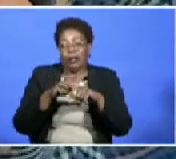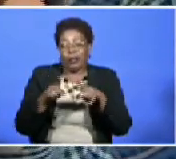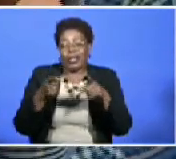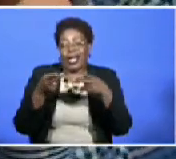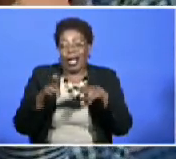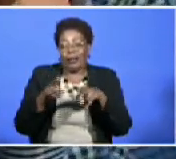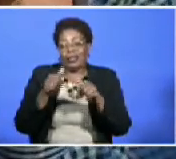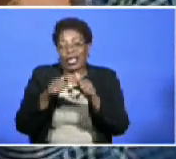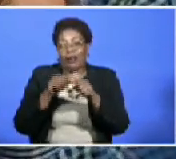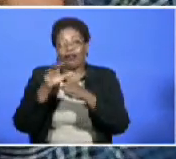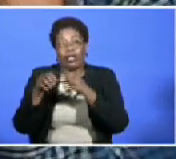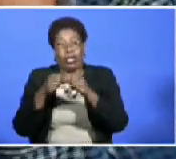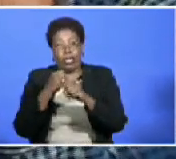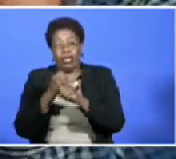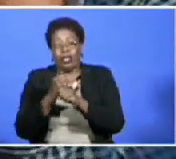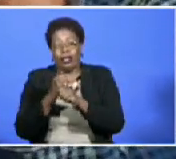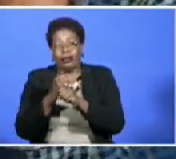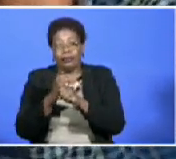year since